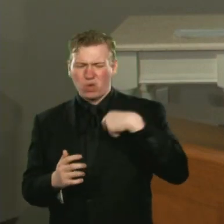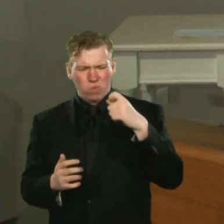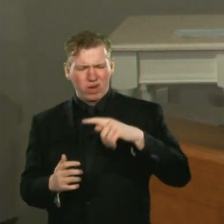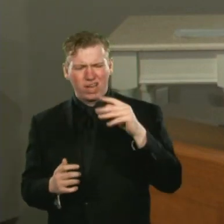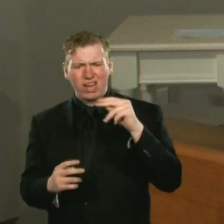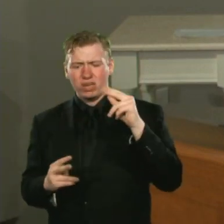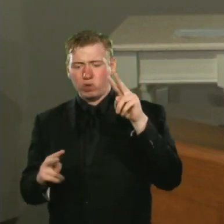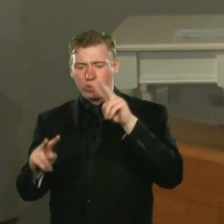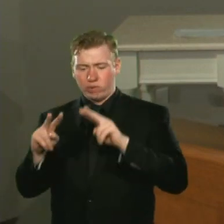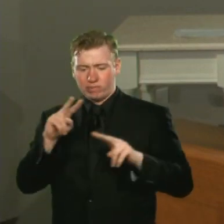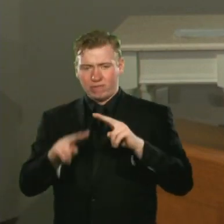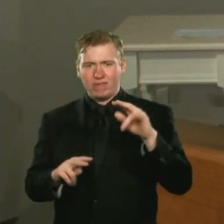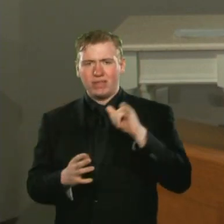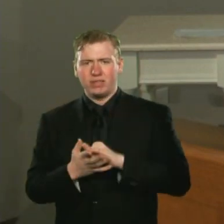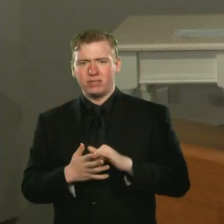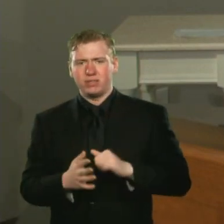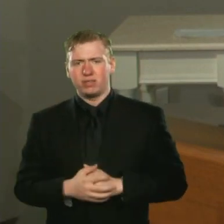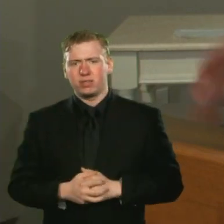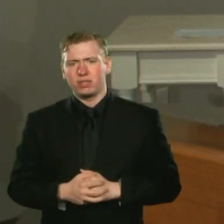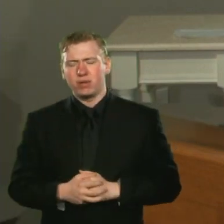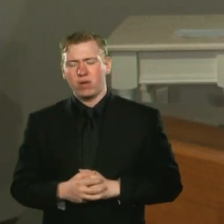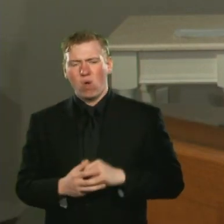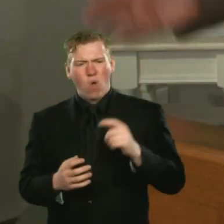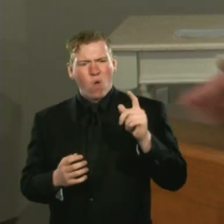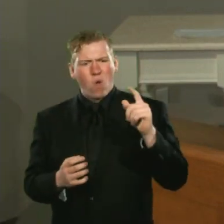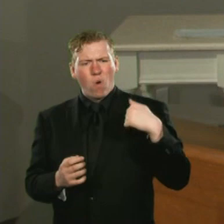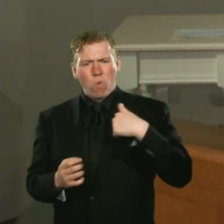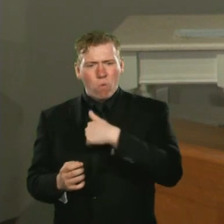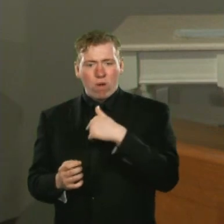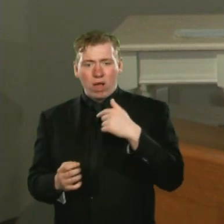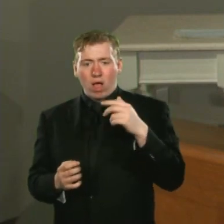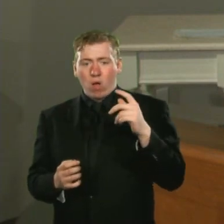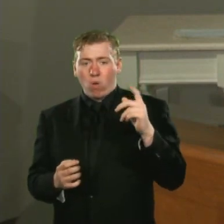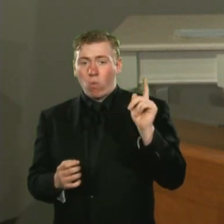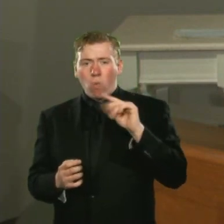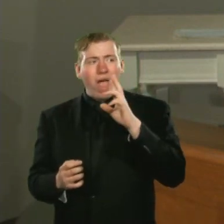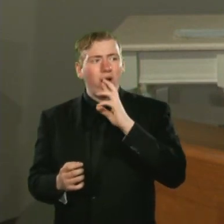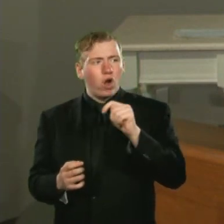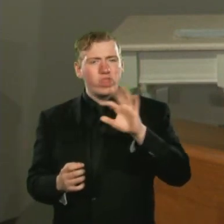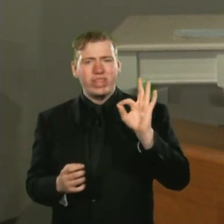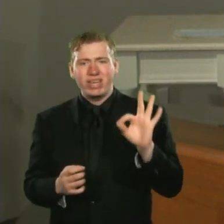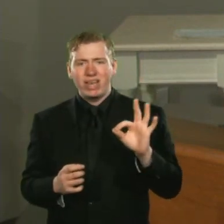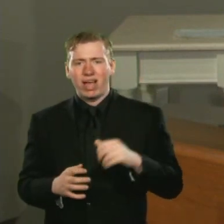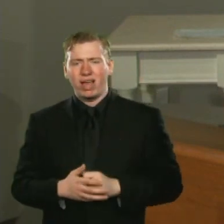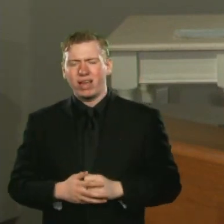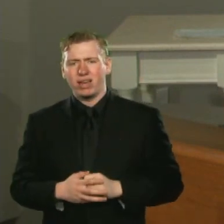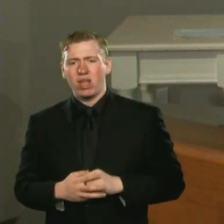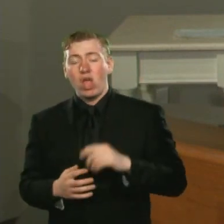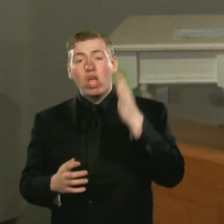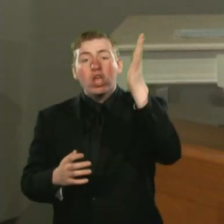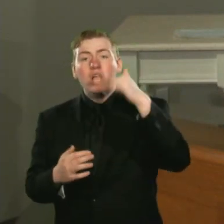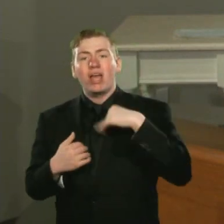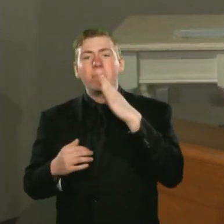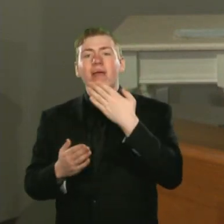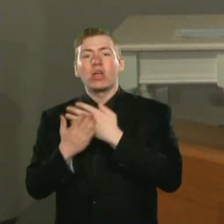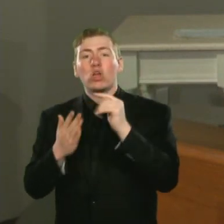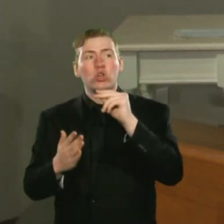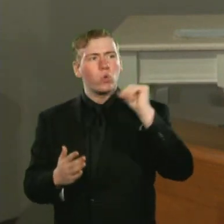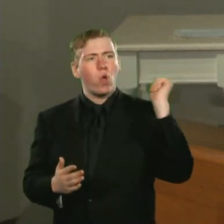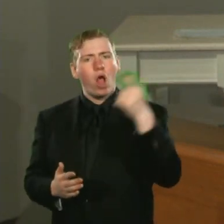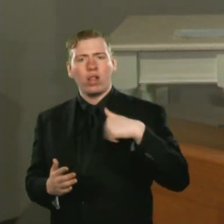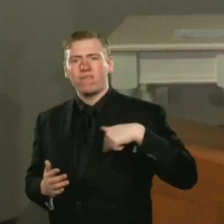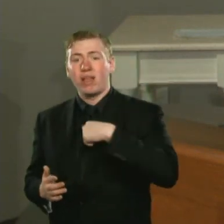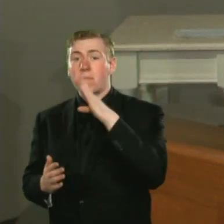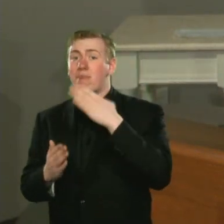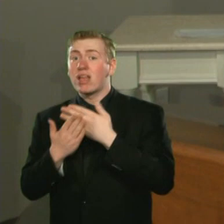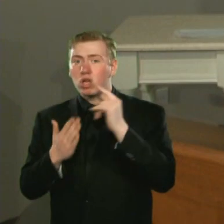really evaluate this. But where are the 9? God has been good to every one of us. He's been good to